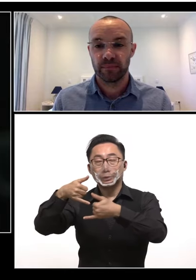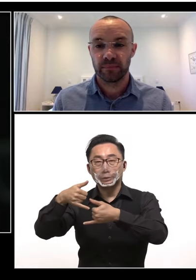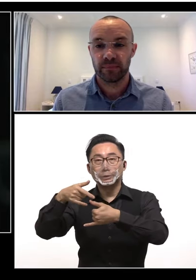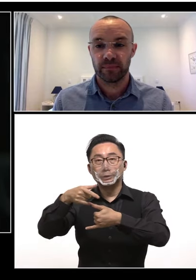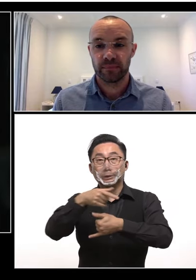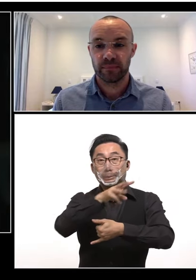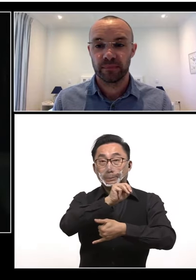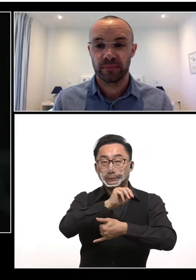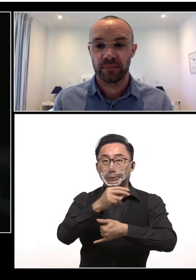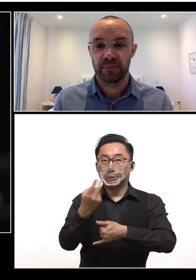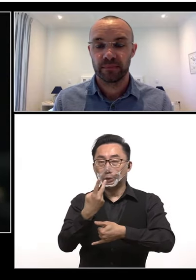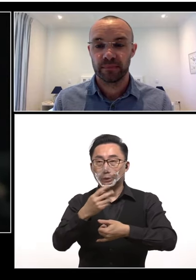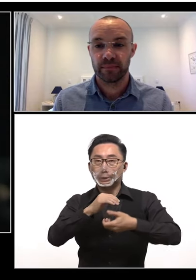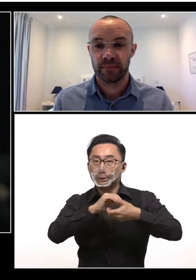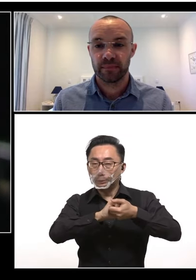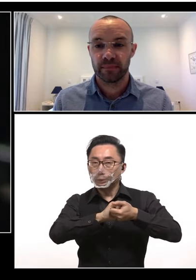direction.